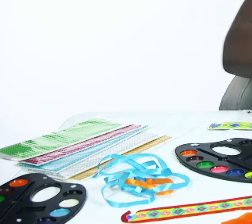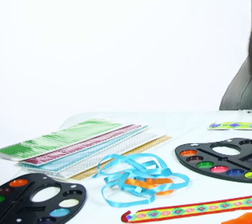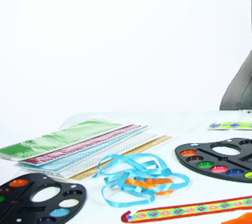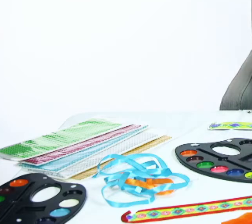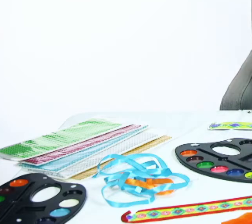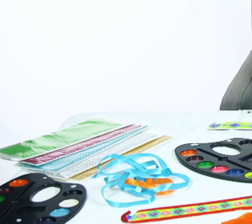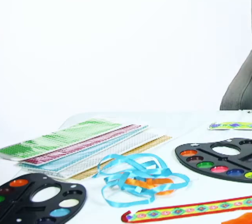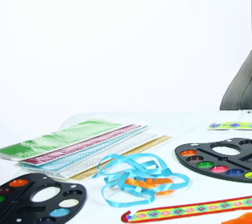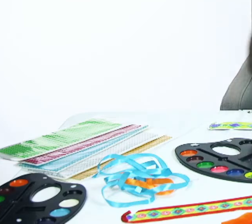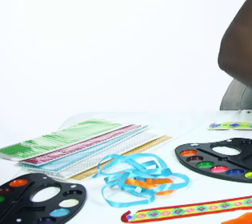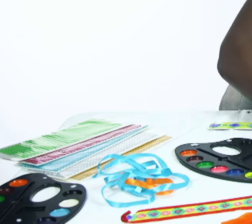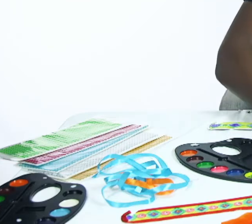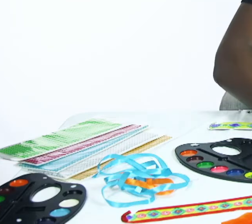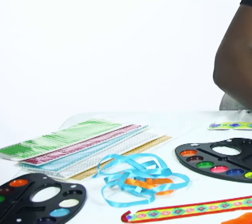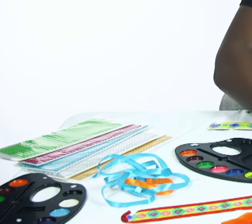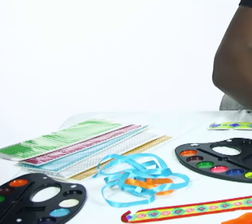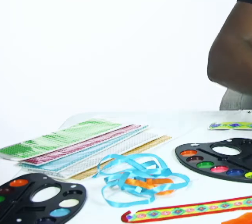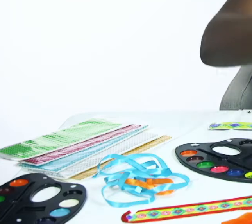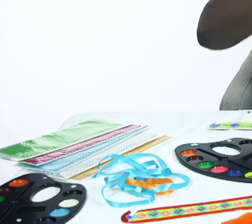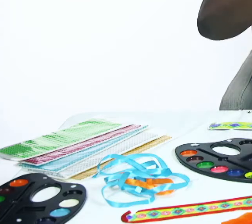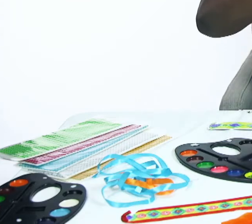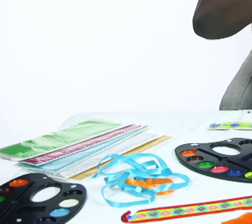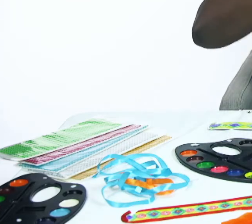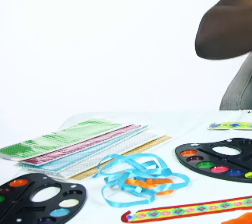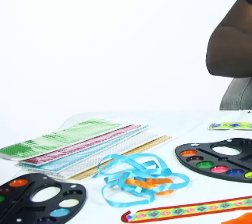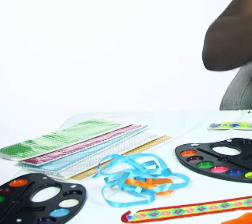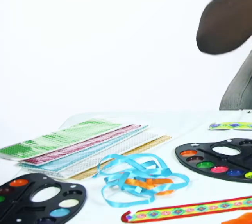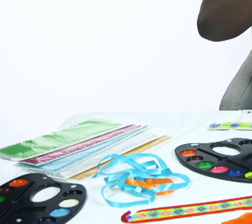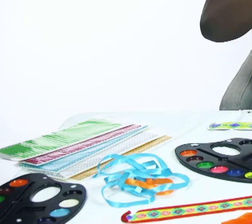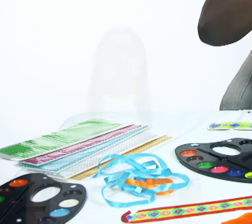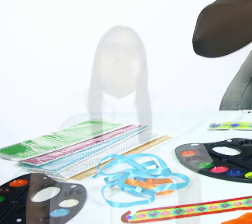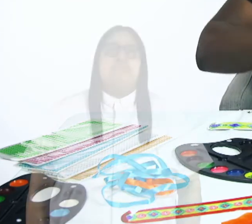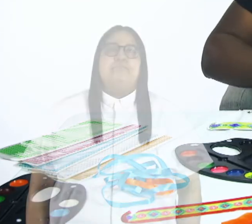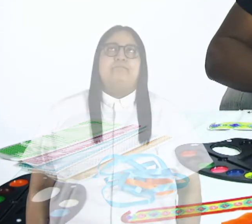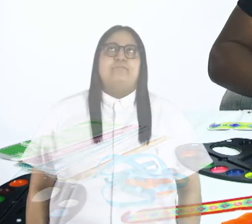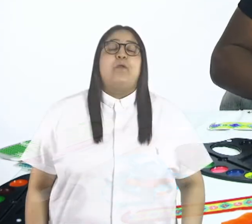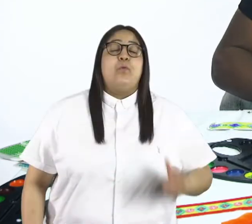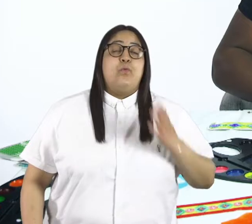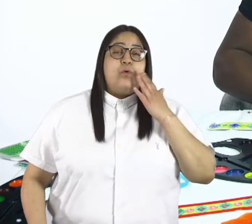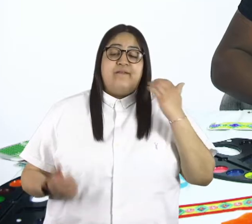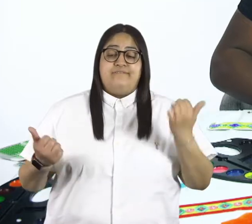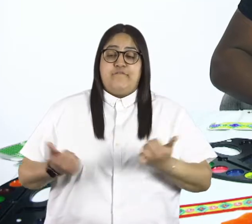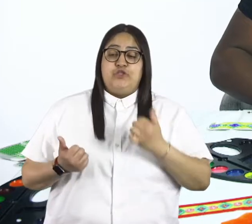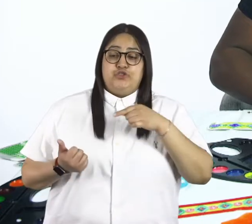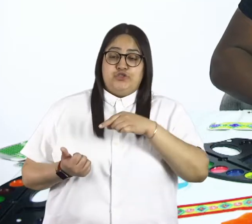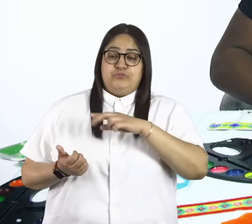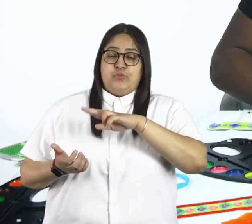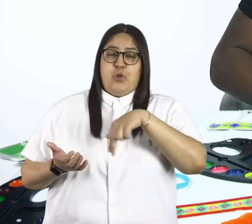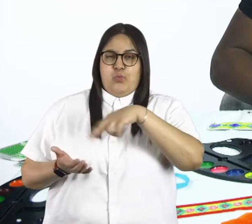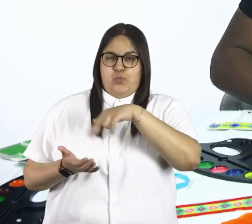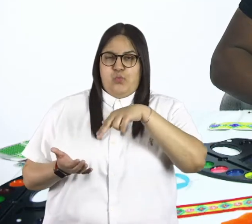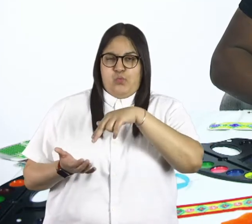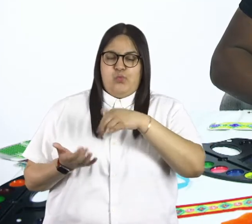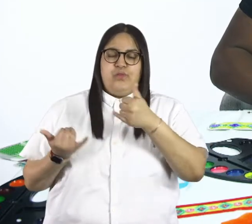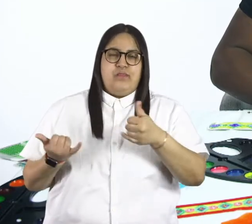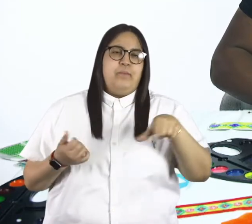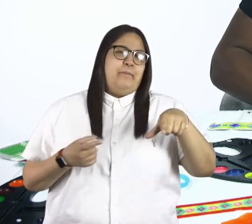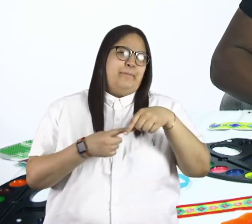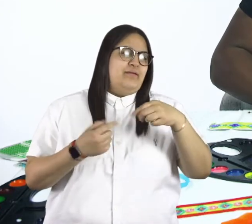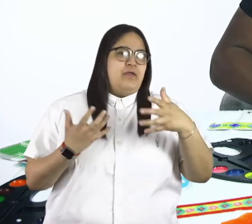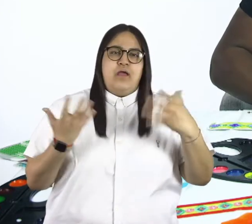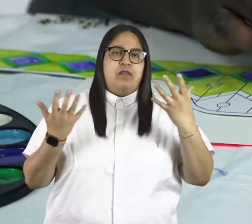let's put this away. You're now going to get your glitter, any color, and then just carefully